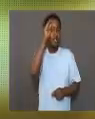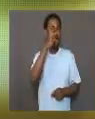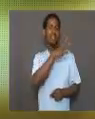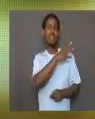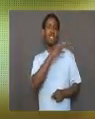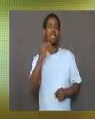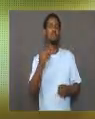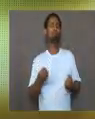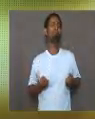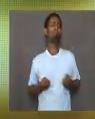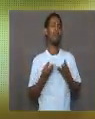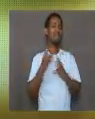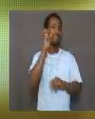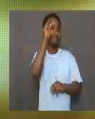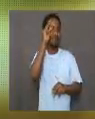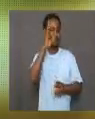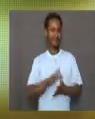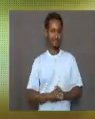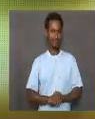and multiculturalism.